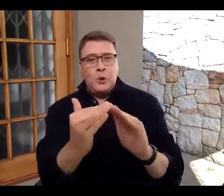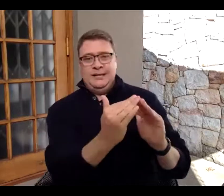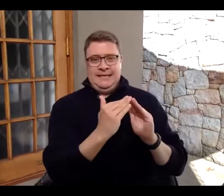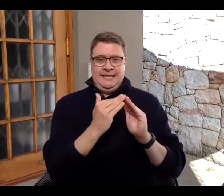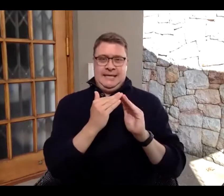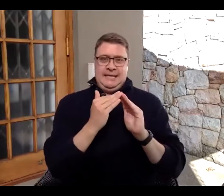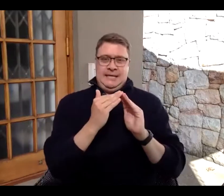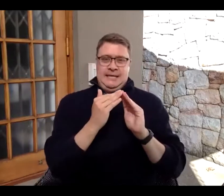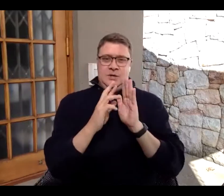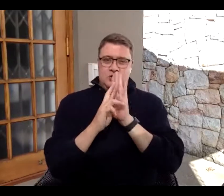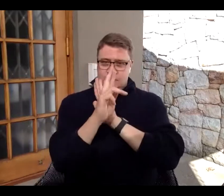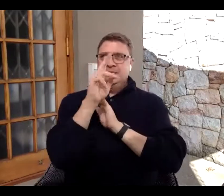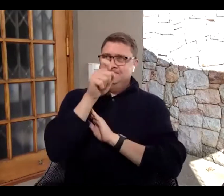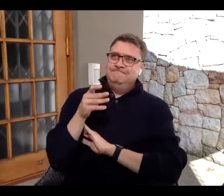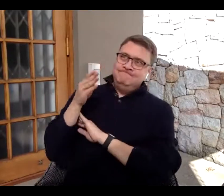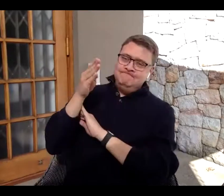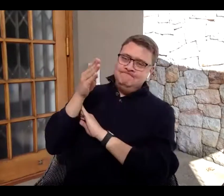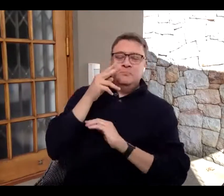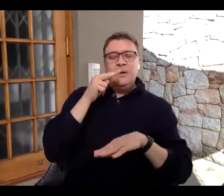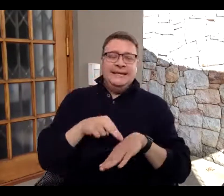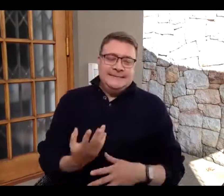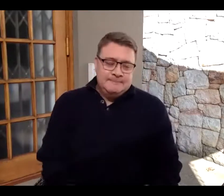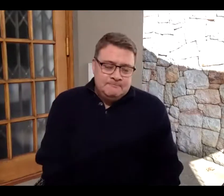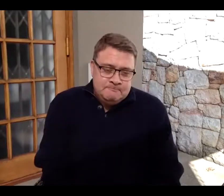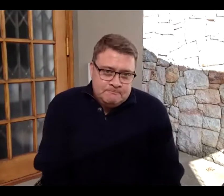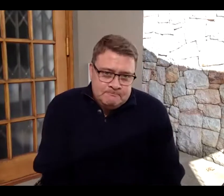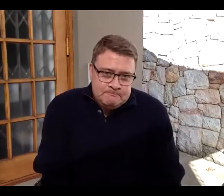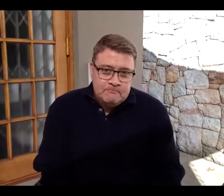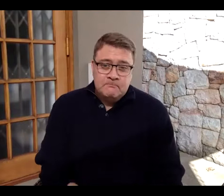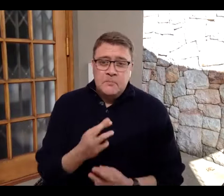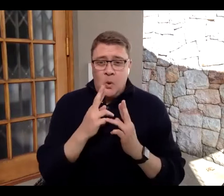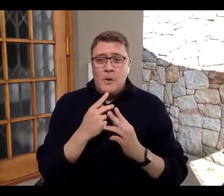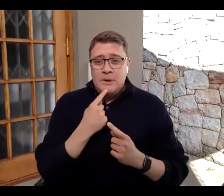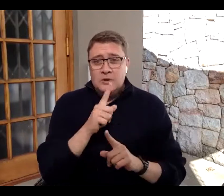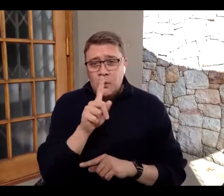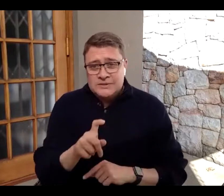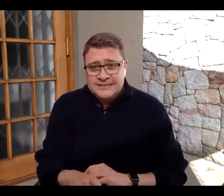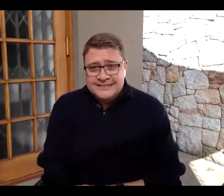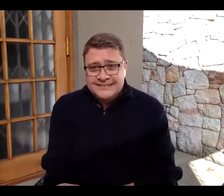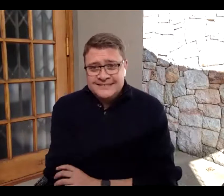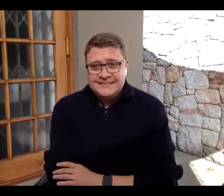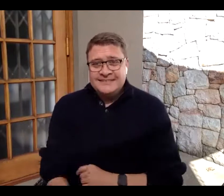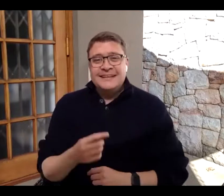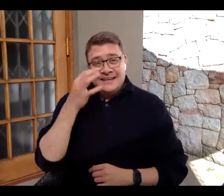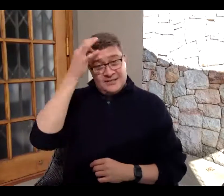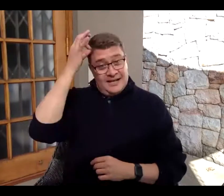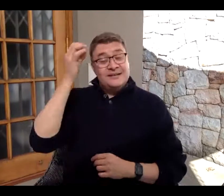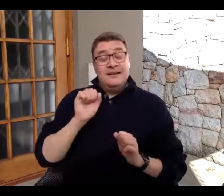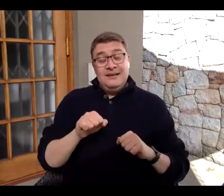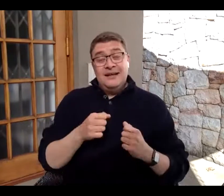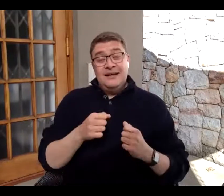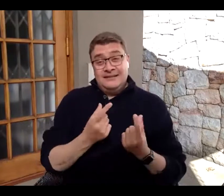we actually really, really need. Hope that answers the question. Sorry. No, it does. It does. I'm going to open that question